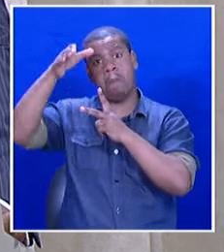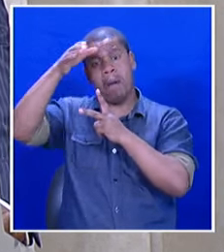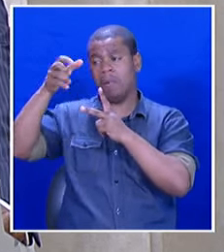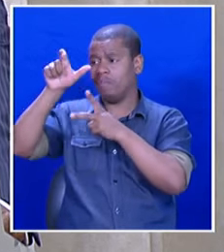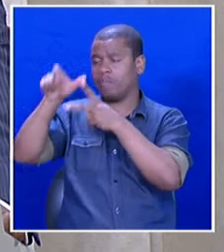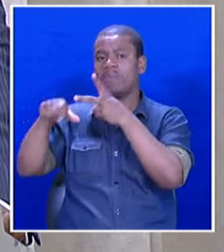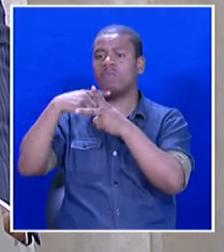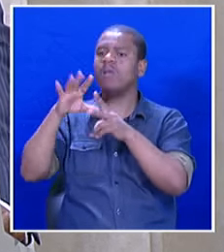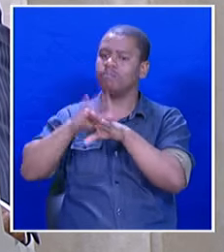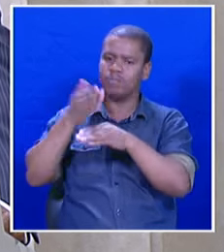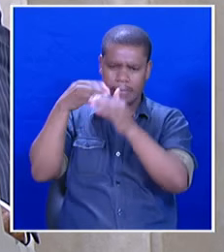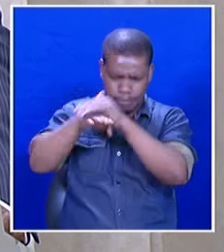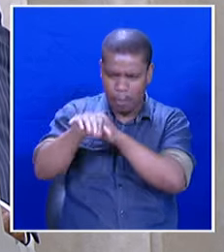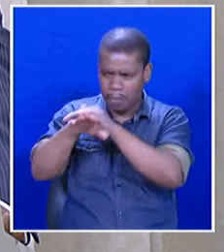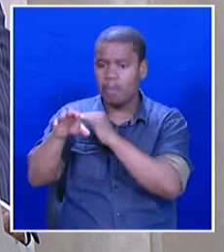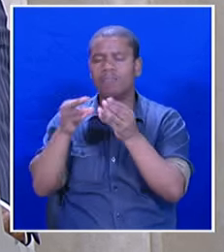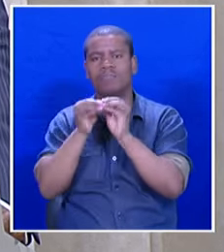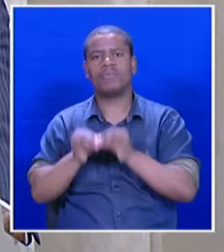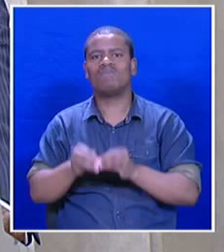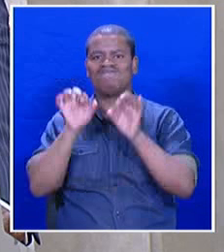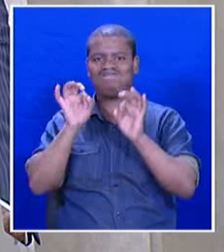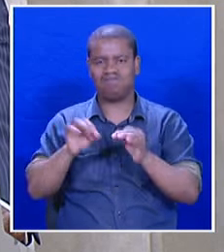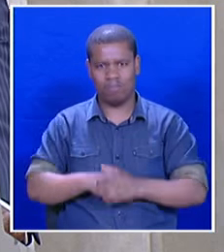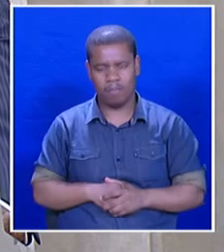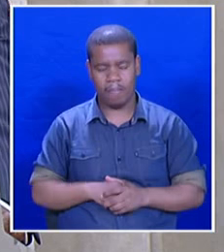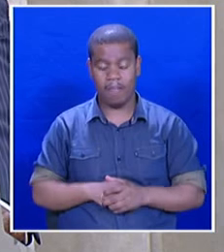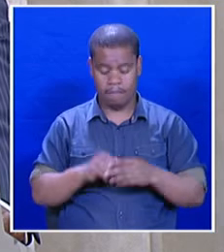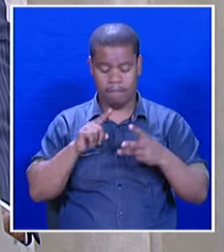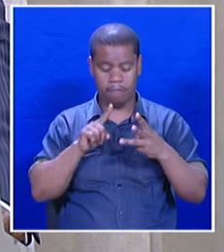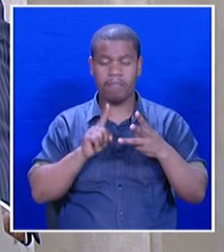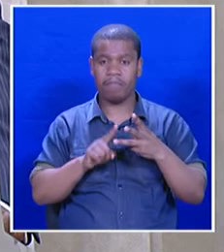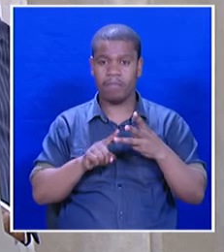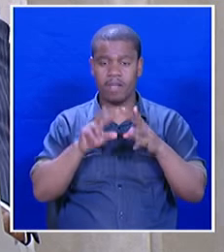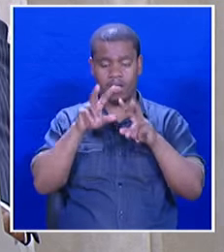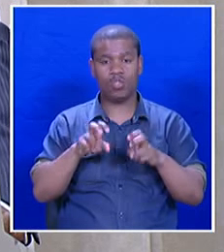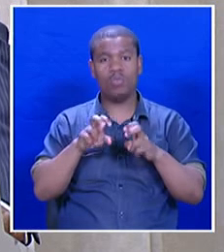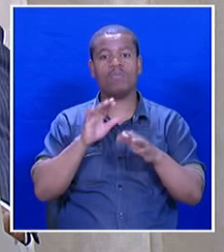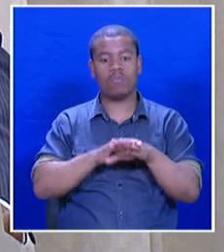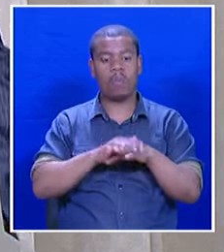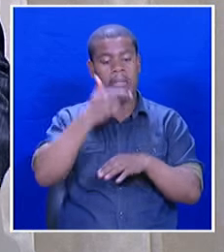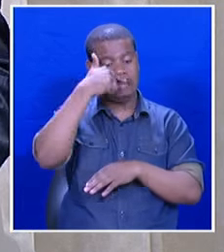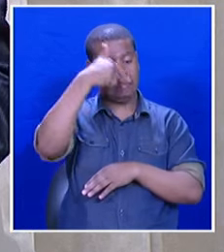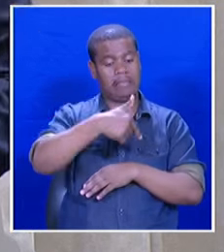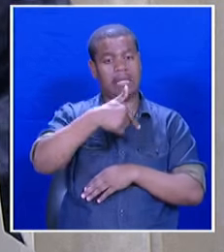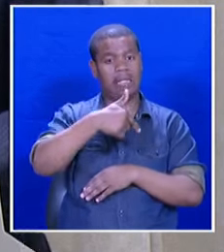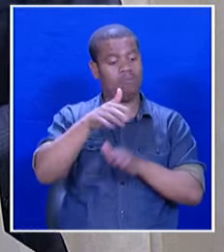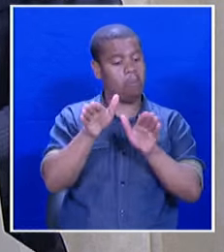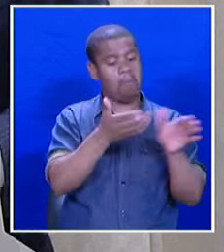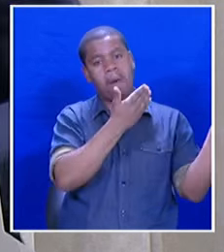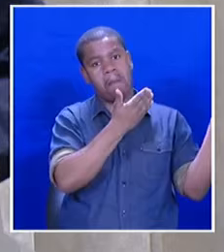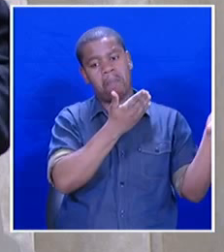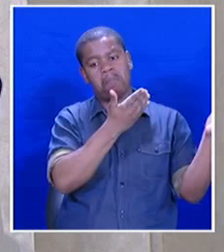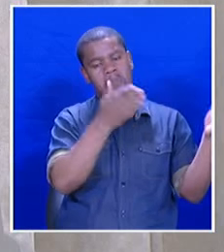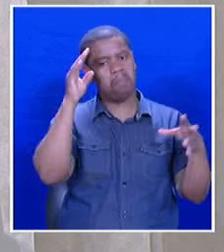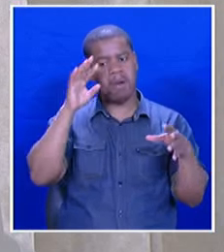need to be taken. The issue of conversion from diesel to gas is a matter that does